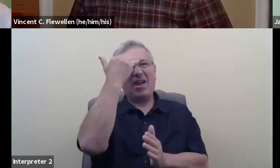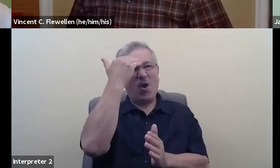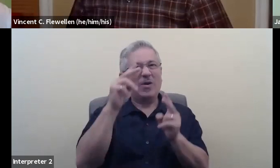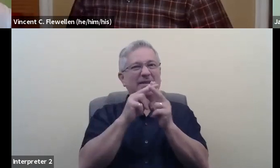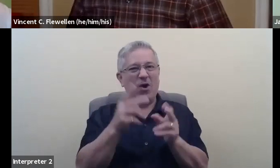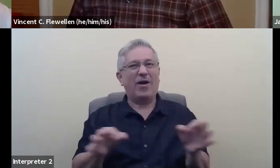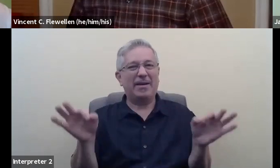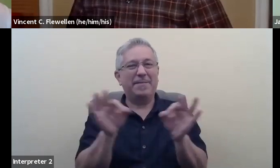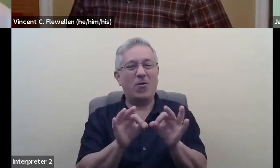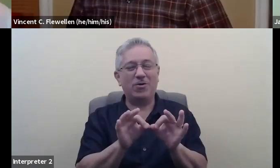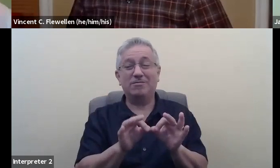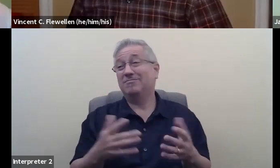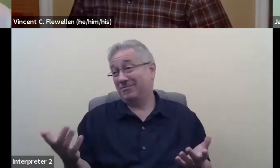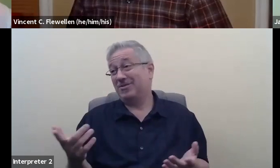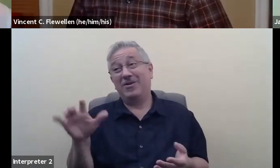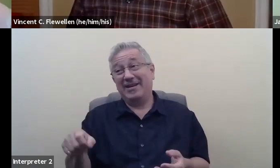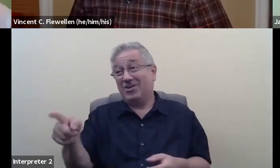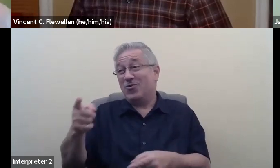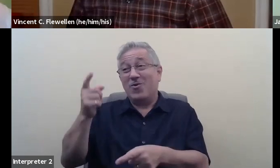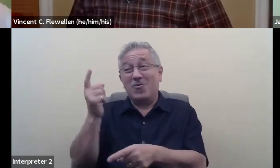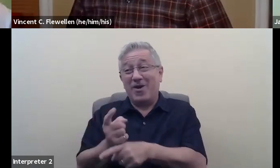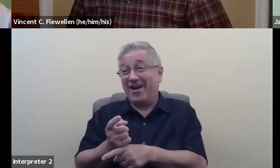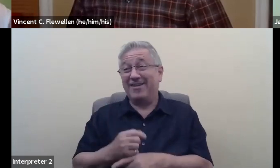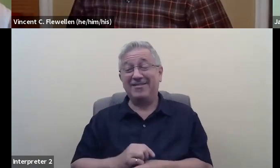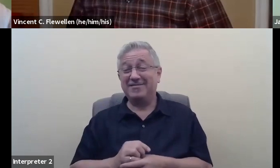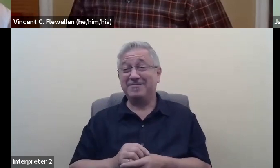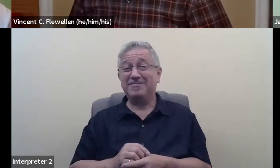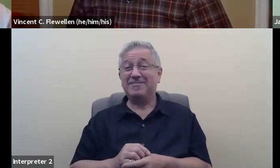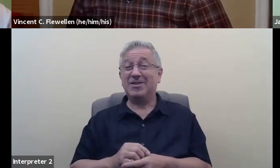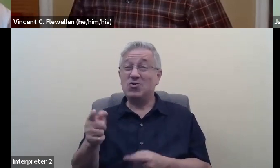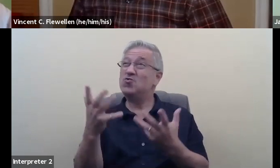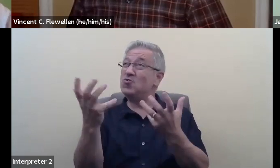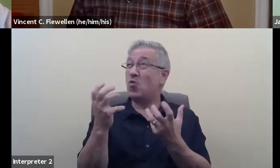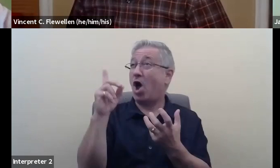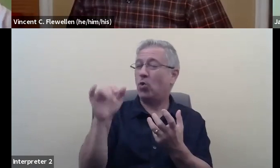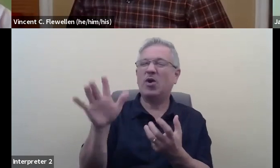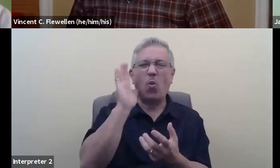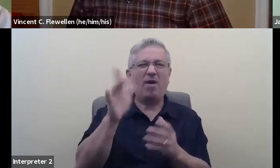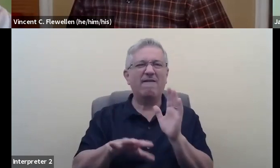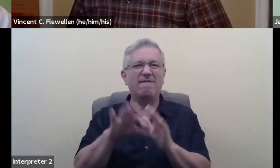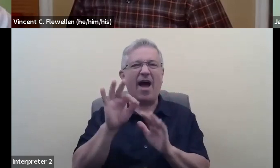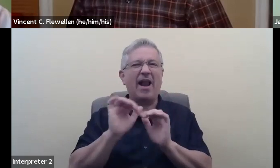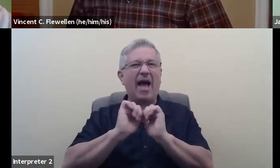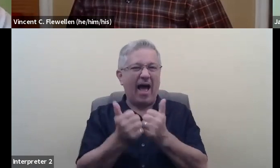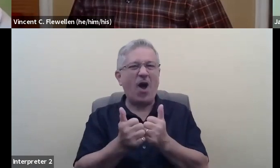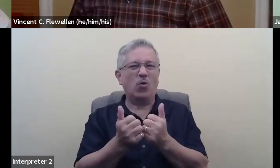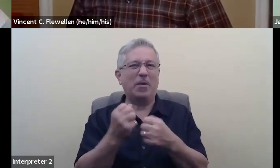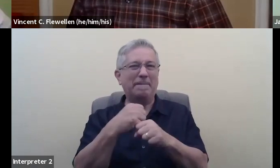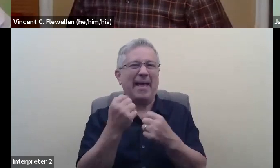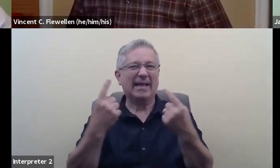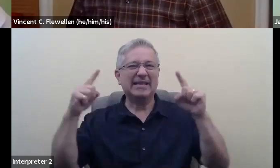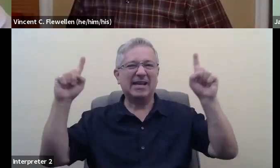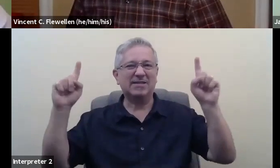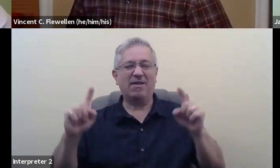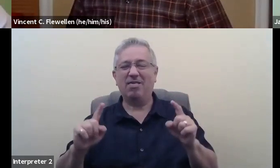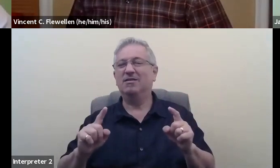will, there's a way, right? So I think a lot of times some people see this as a cop-out, right? Like, oh, we can't do that, right? The way that our organization is structured, we can't